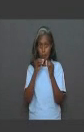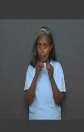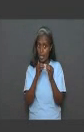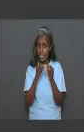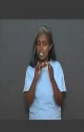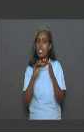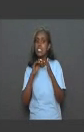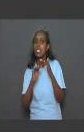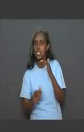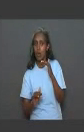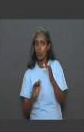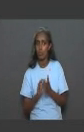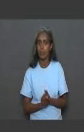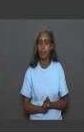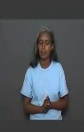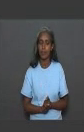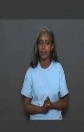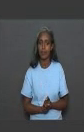plus the discount.